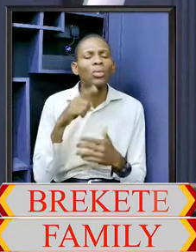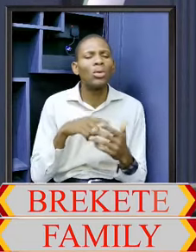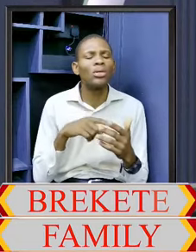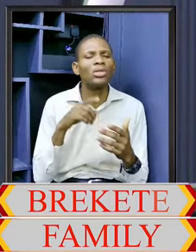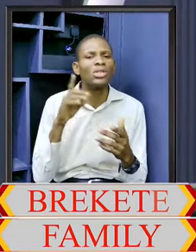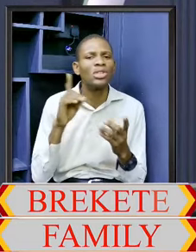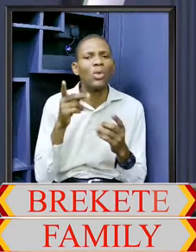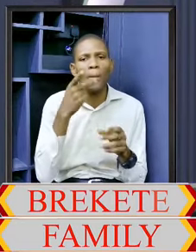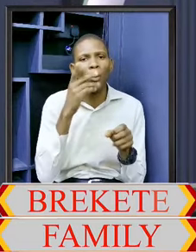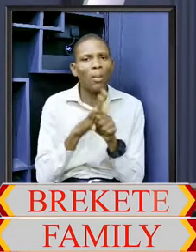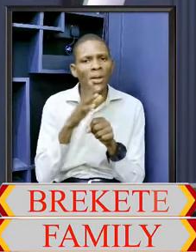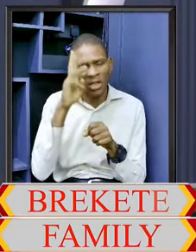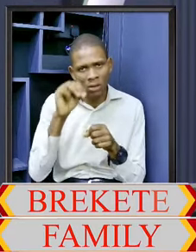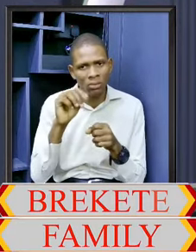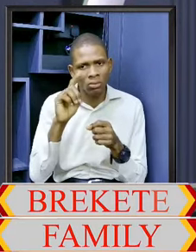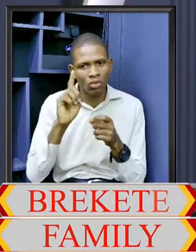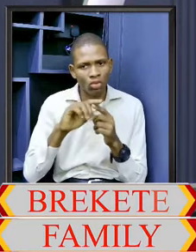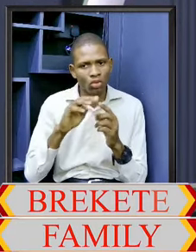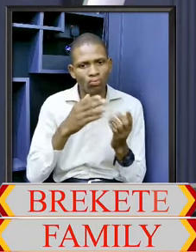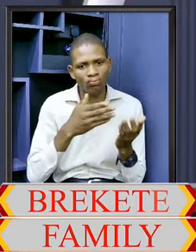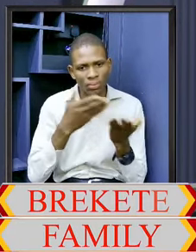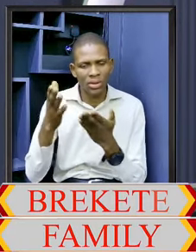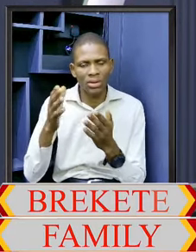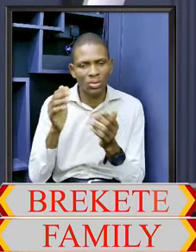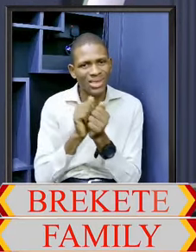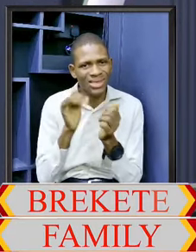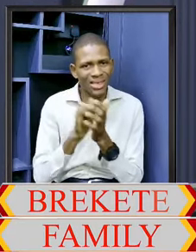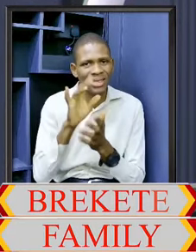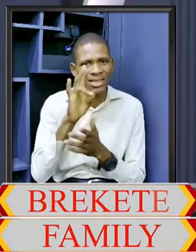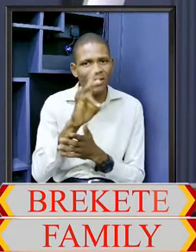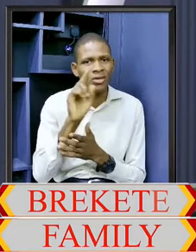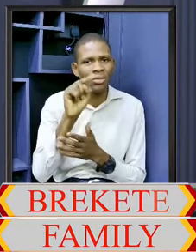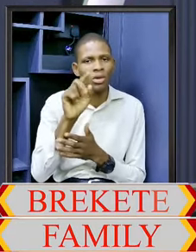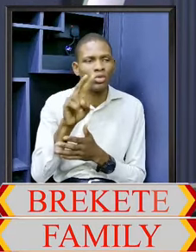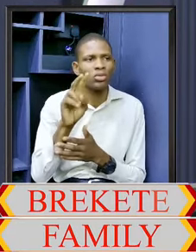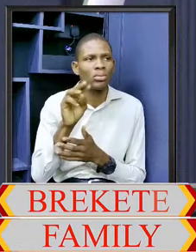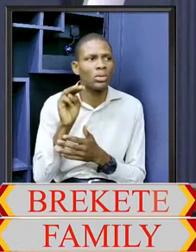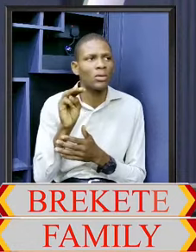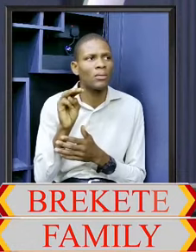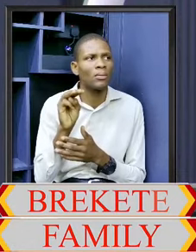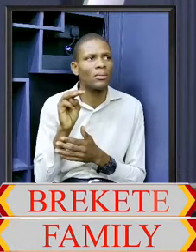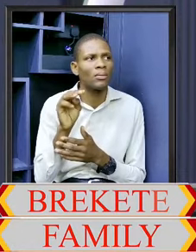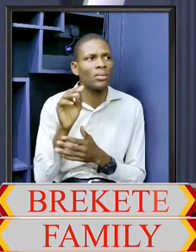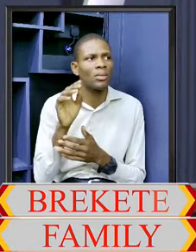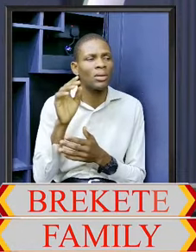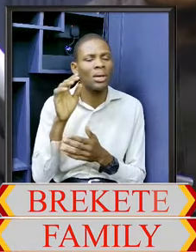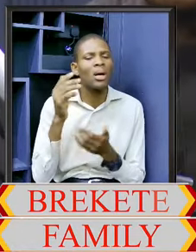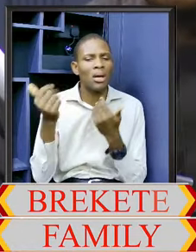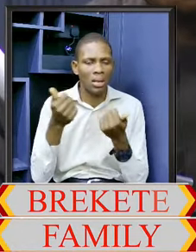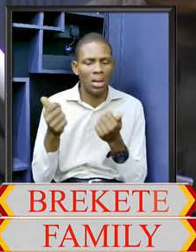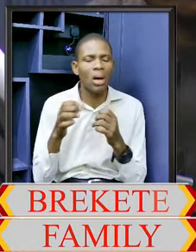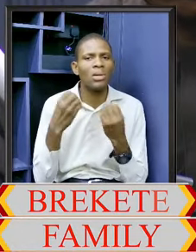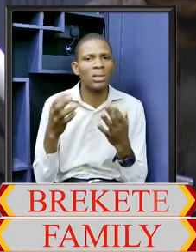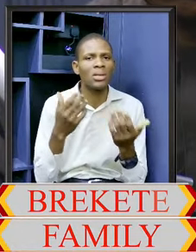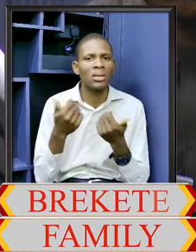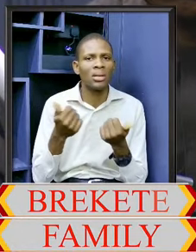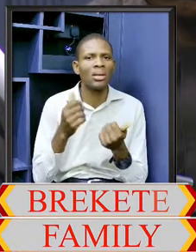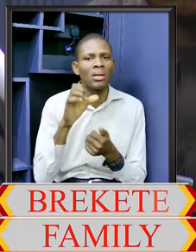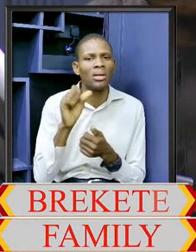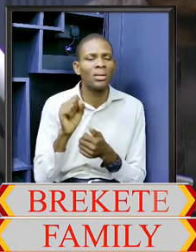say you go supply them with the 7.2 million naira. Is that, sir? How many cars?